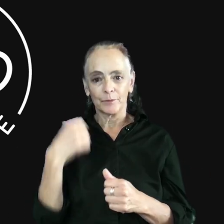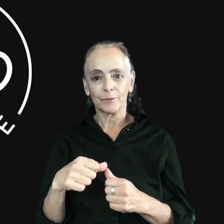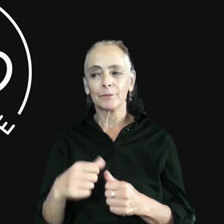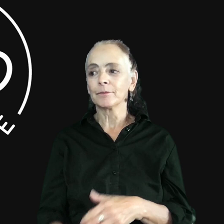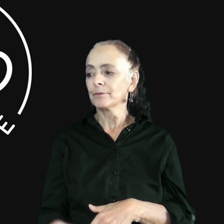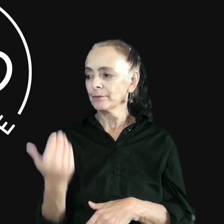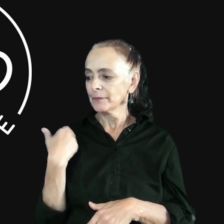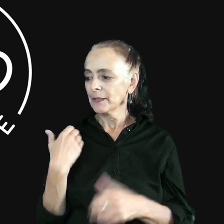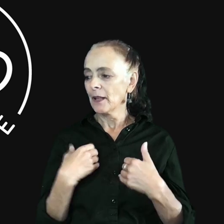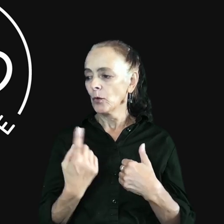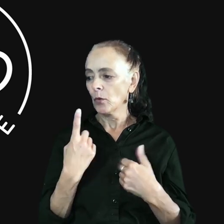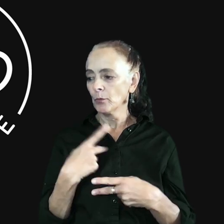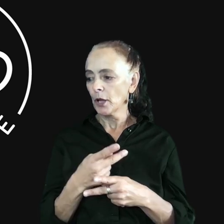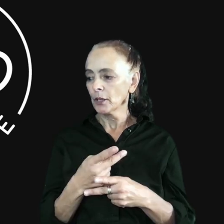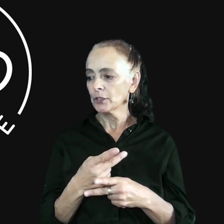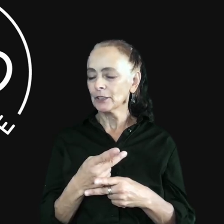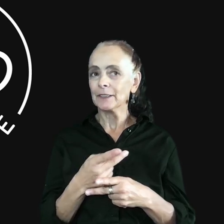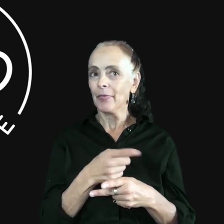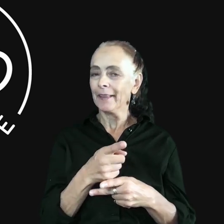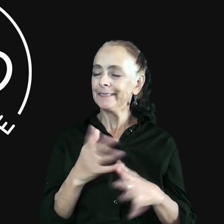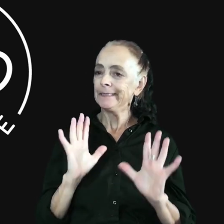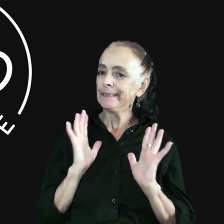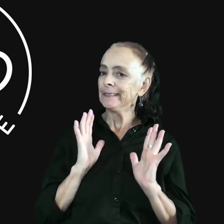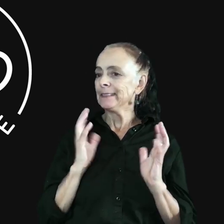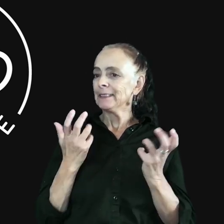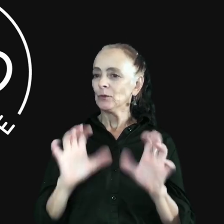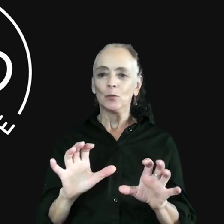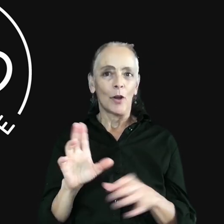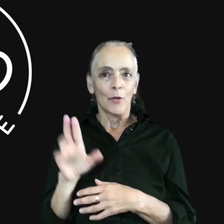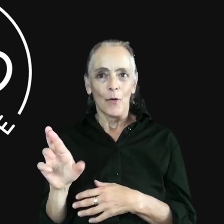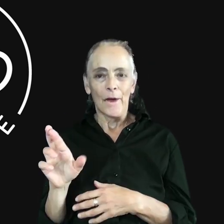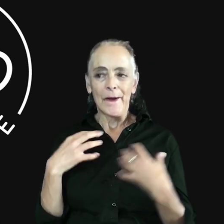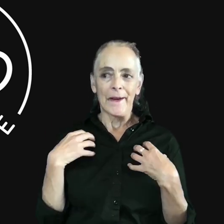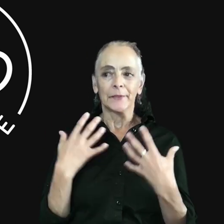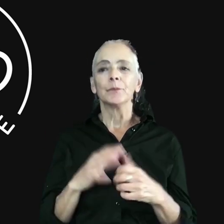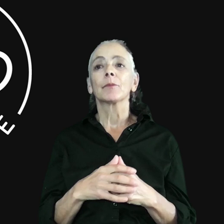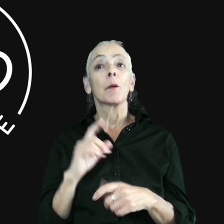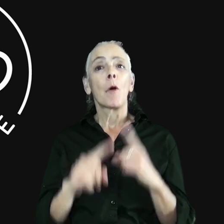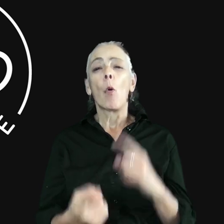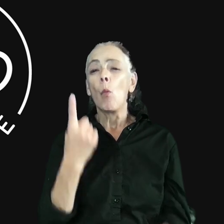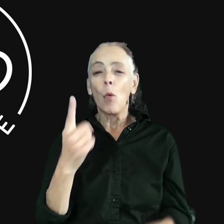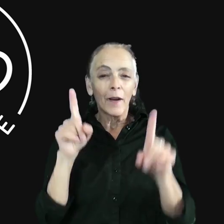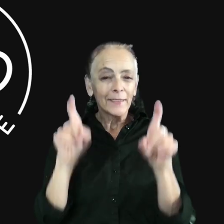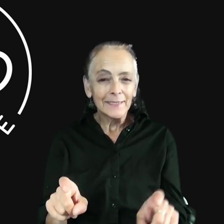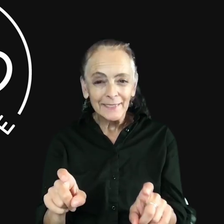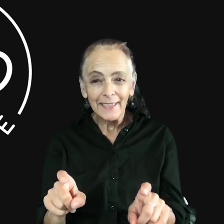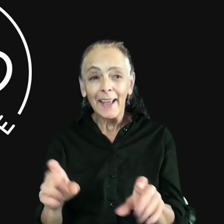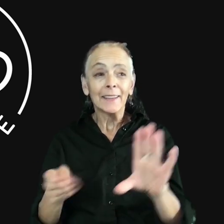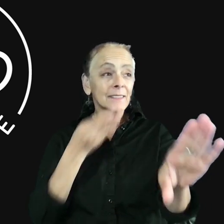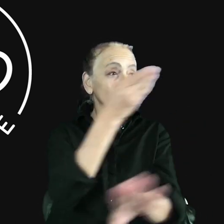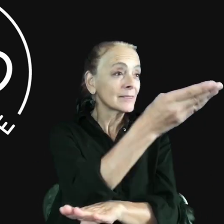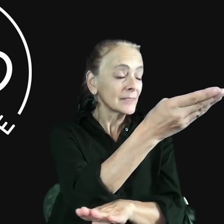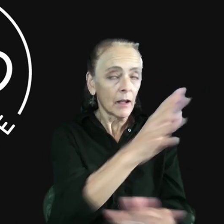the past a production that was uh really reluctant to uh user research and it took one test to completely flip